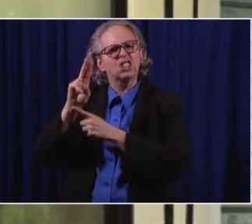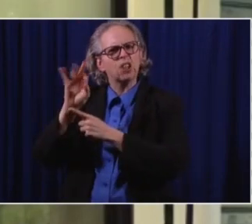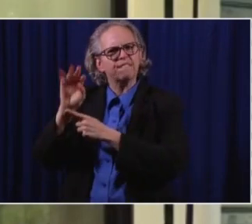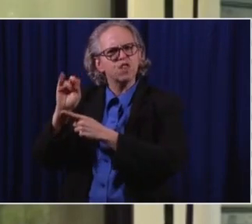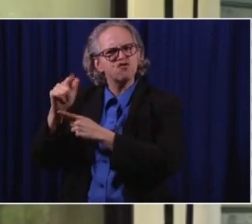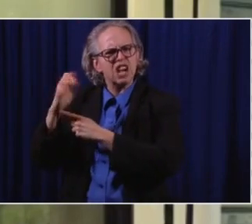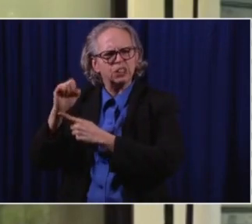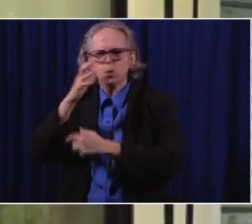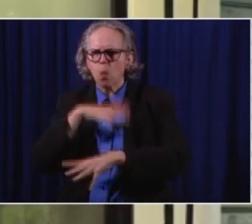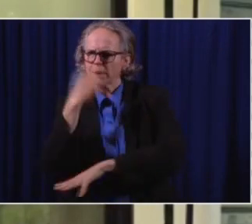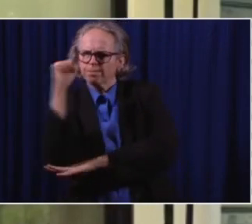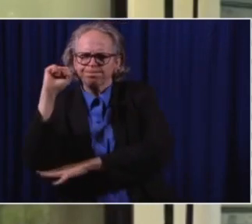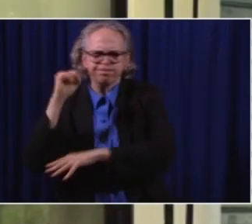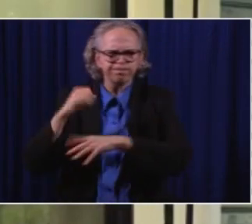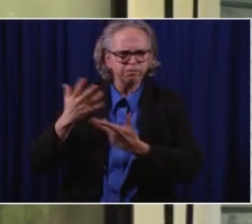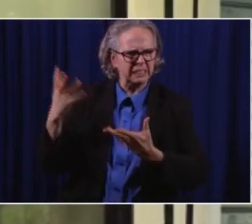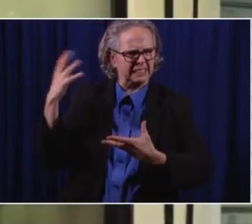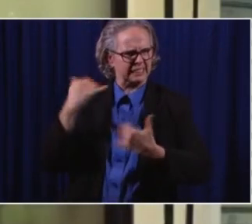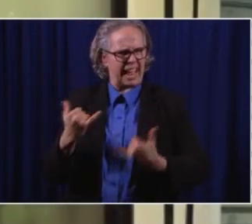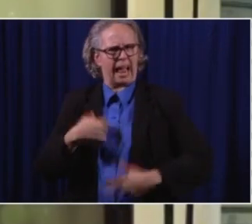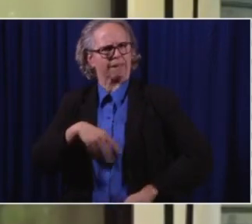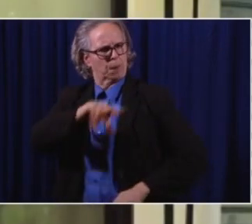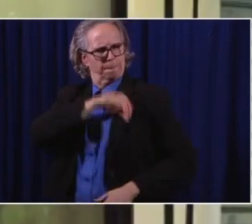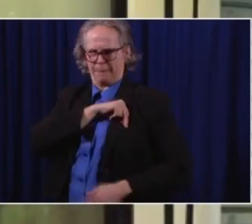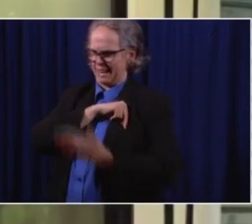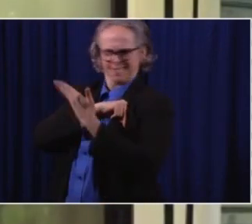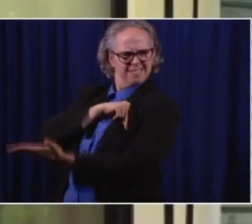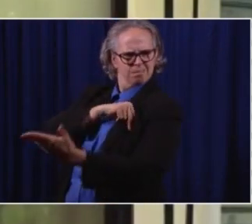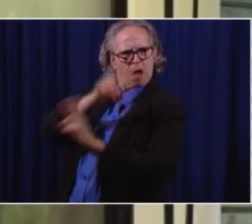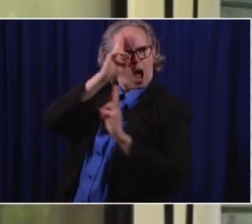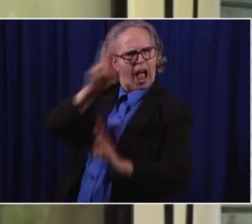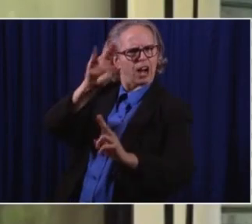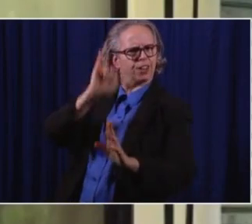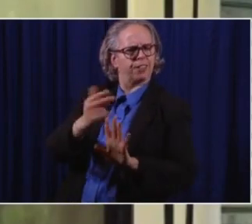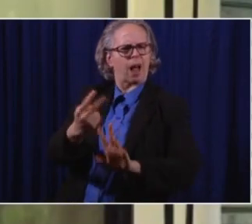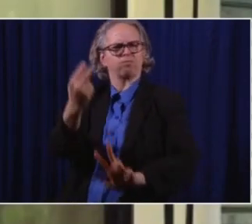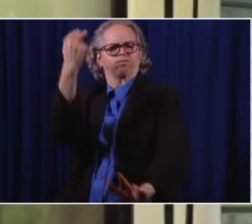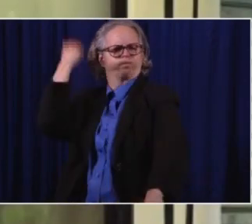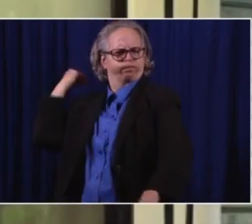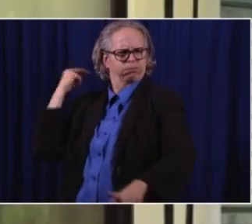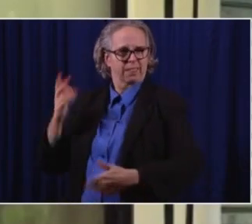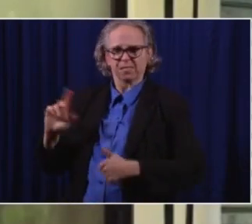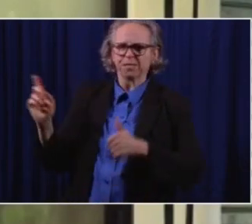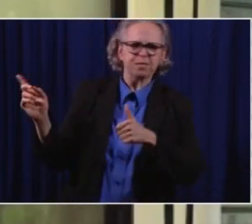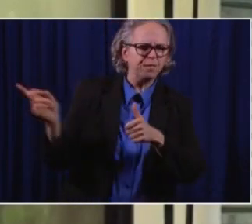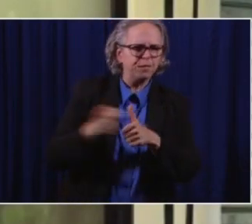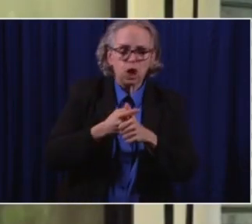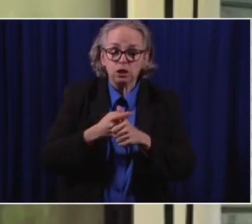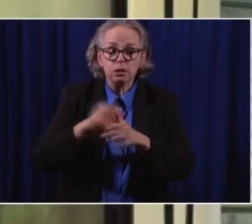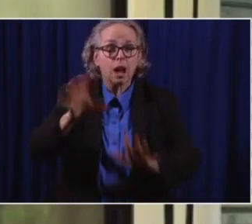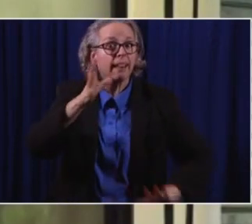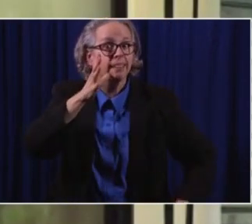have my suffrage pin on today, and she was the very first lady to vote for her husband for president.